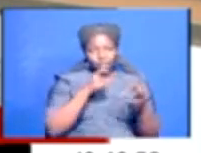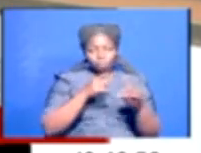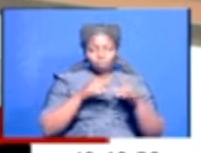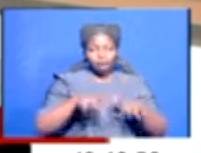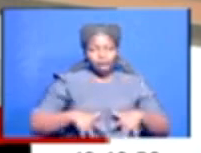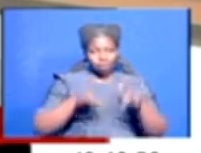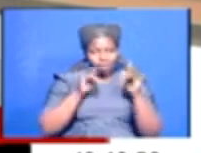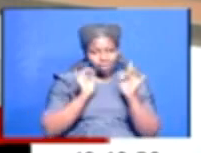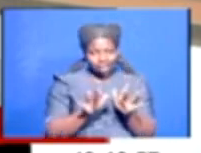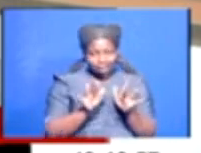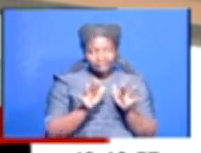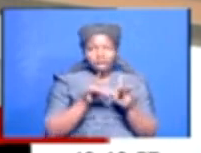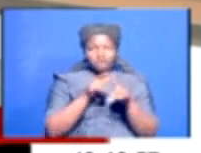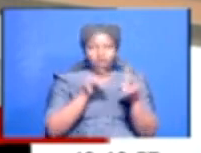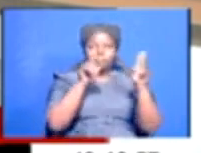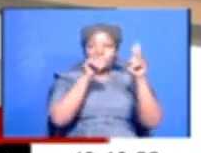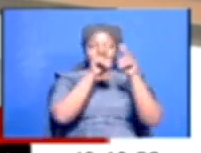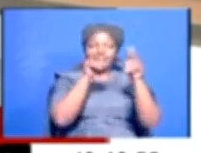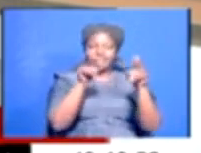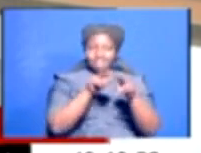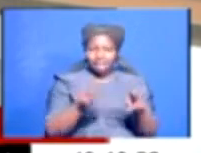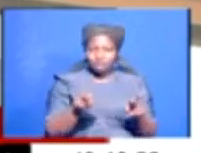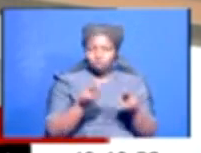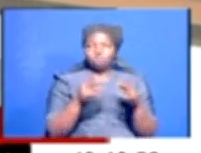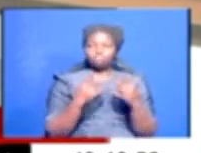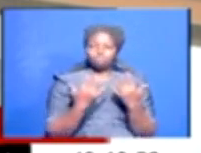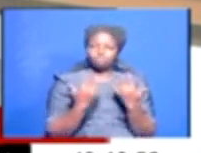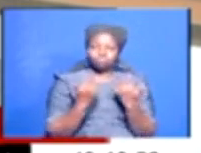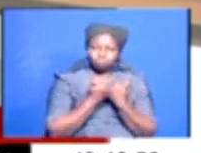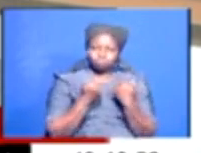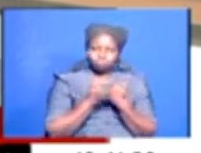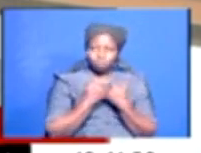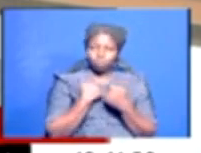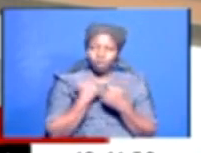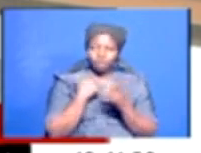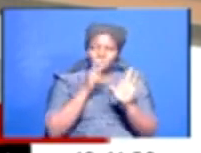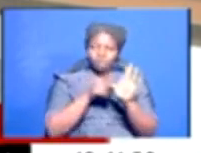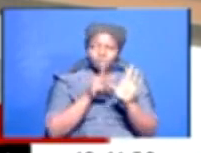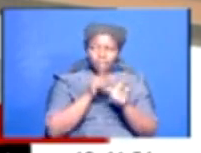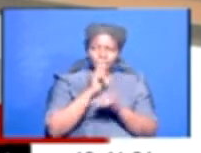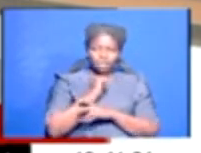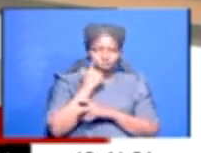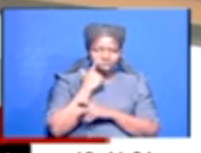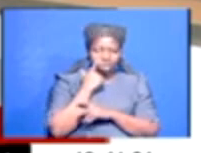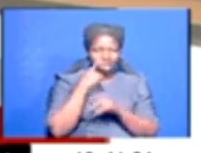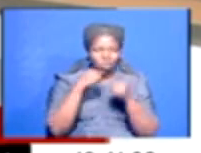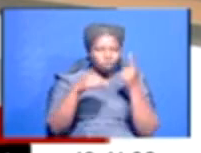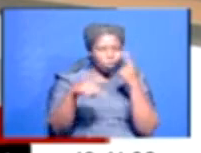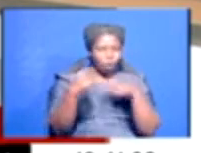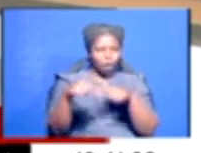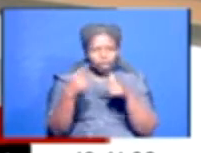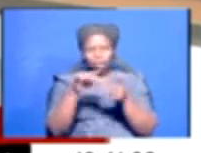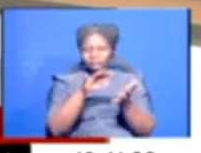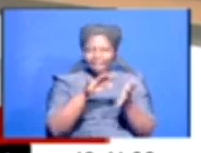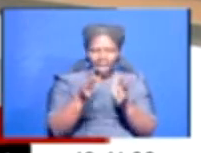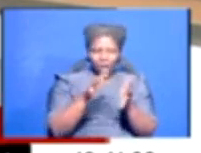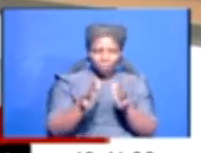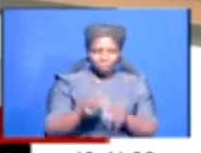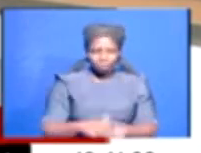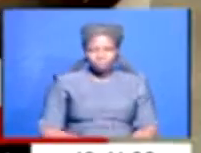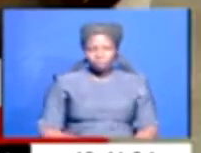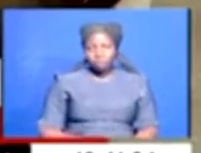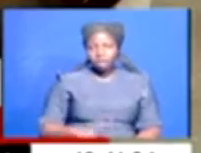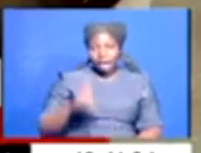From the international events you've been to, how do you find the competition that you'll be facing at the Commonwealth Games? I think